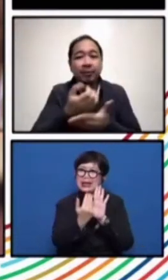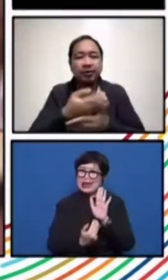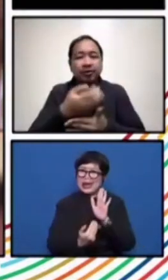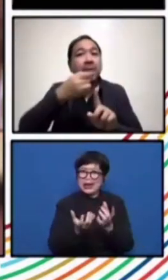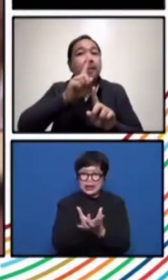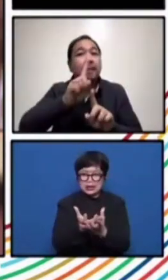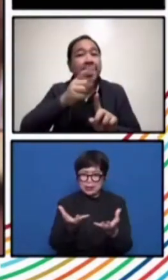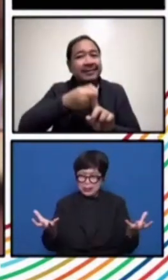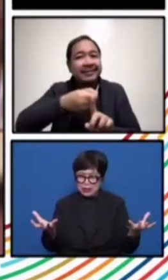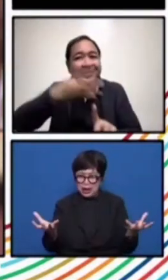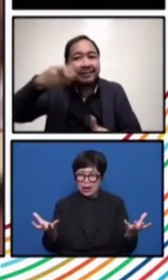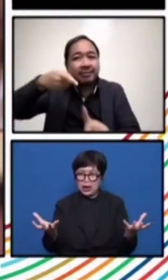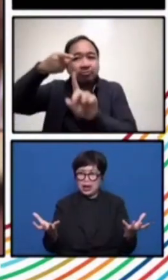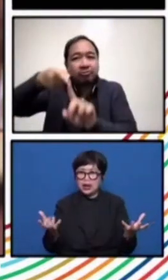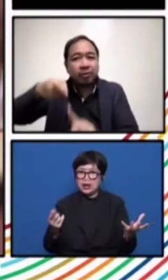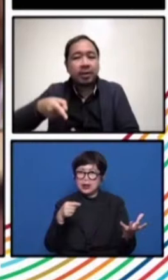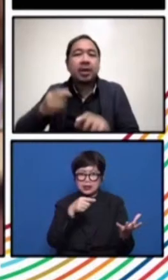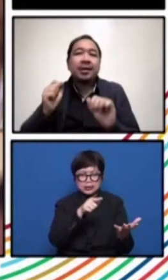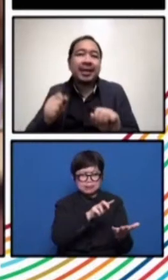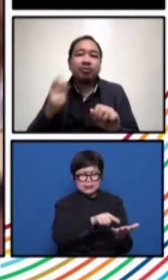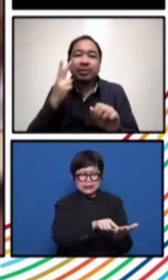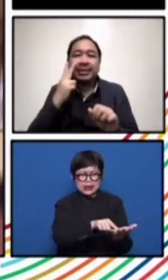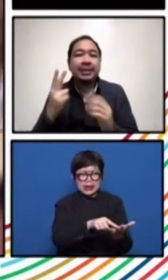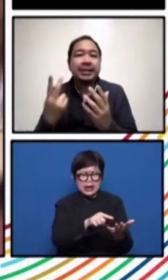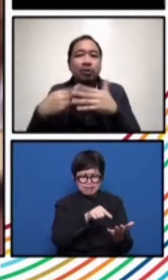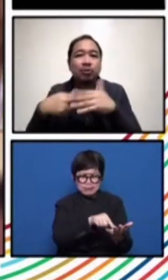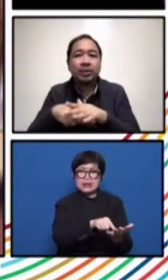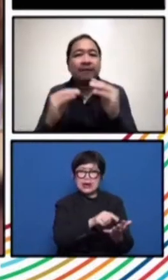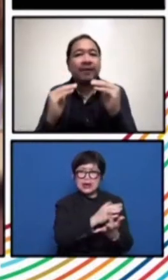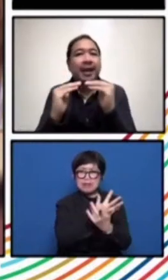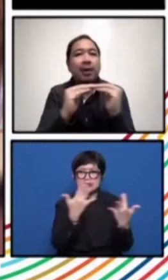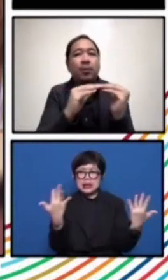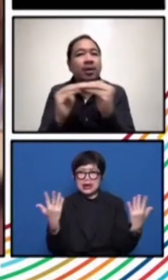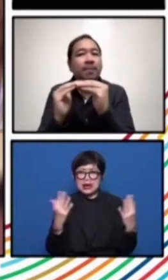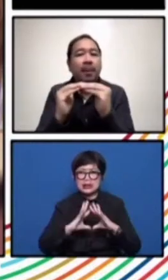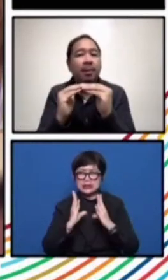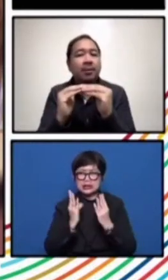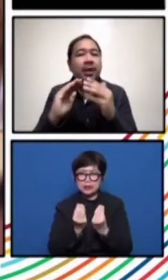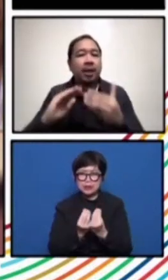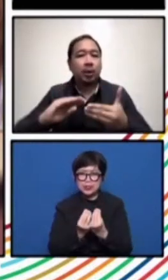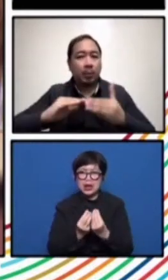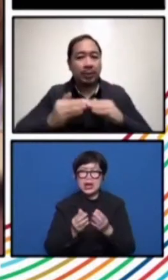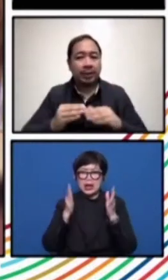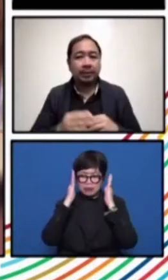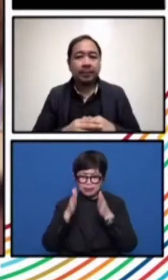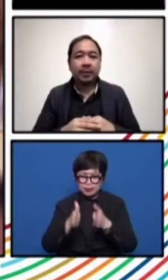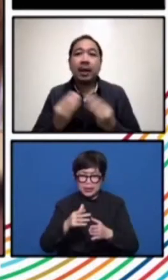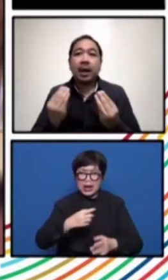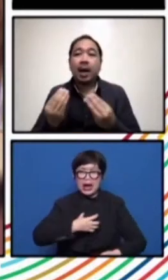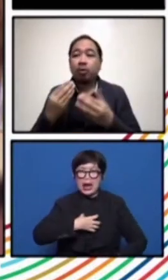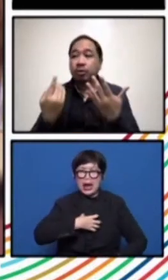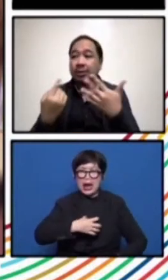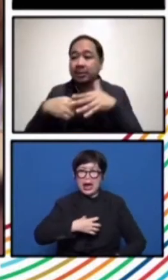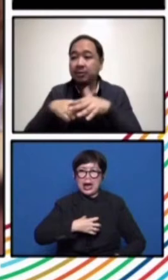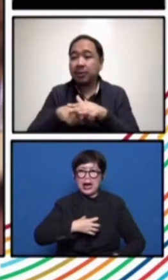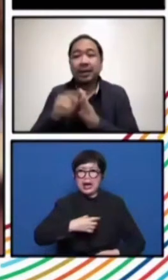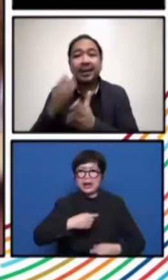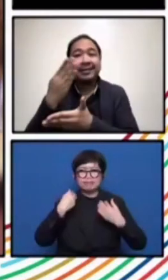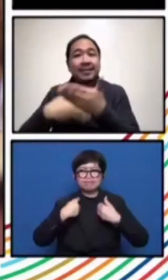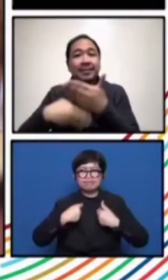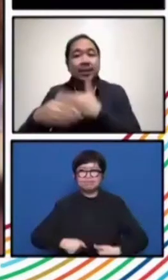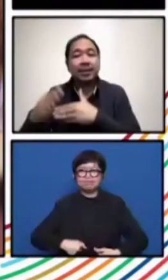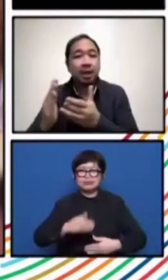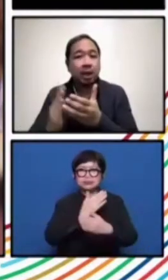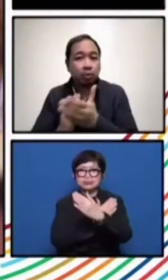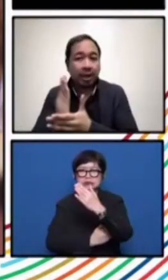equitable Society in order to mainstreaming disability rights it is also significant for disability